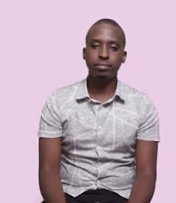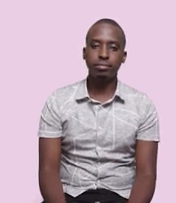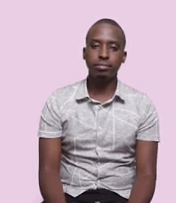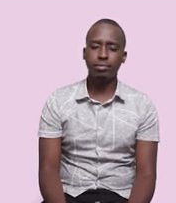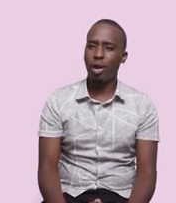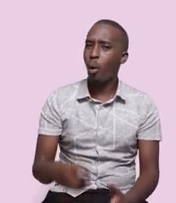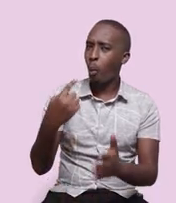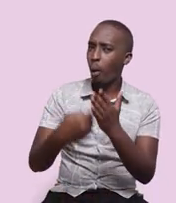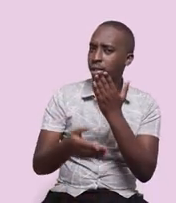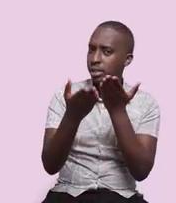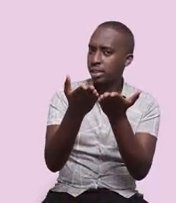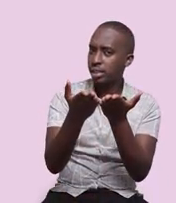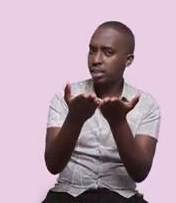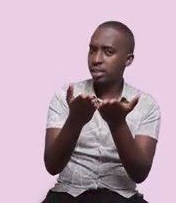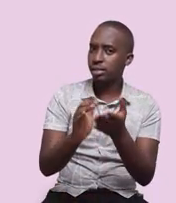What is this?